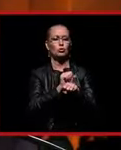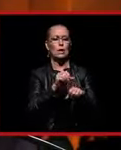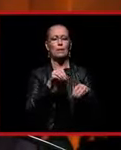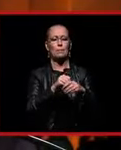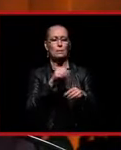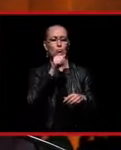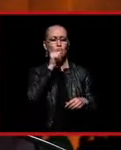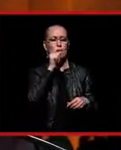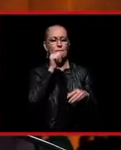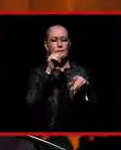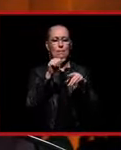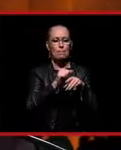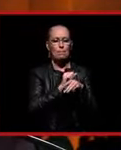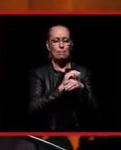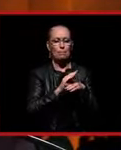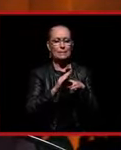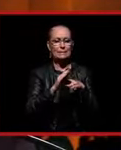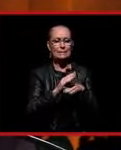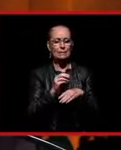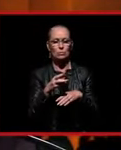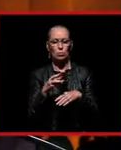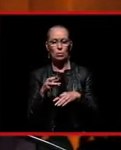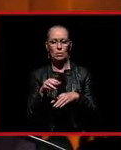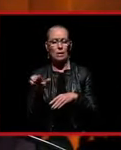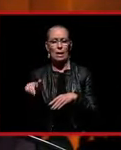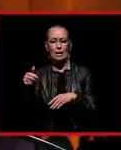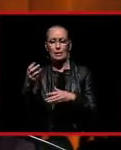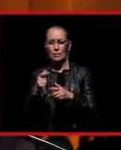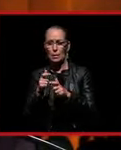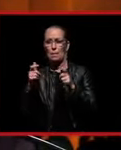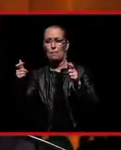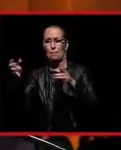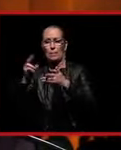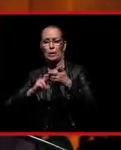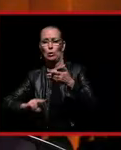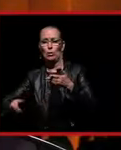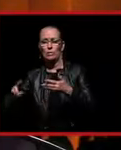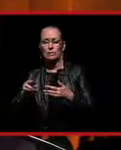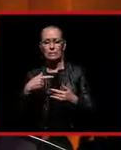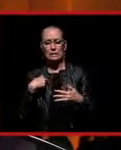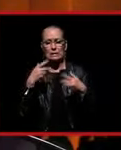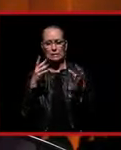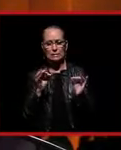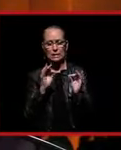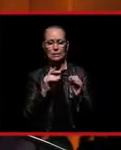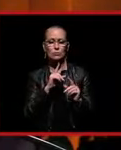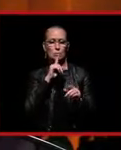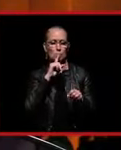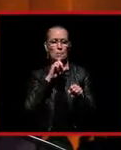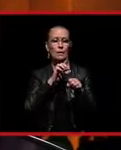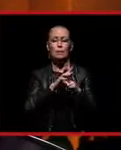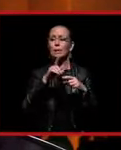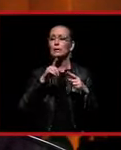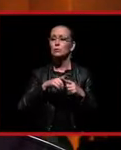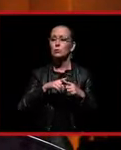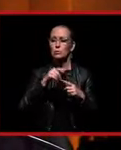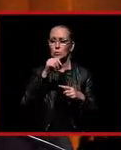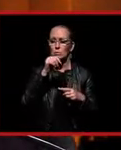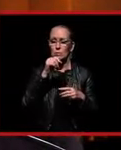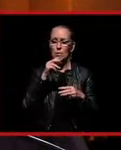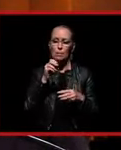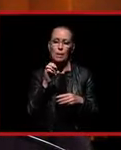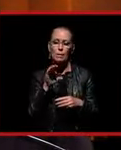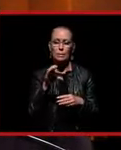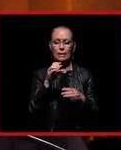private university, but instead chose to dedicate his professional life to public higher education. It is Dr.